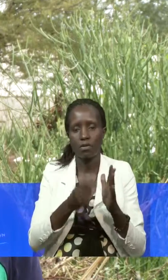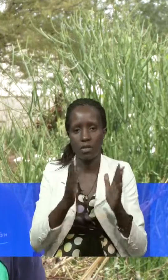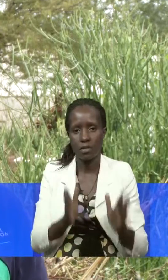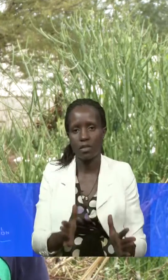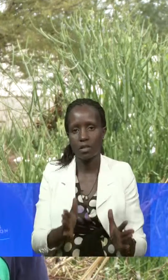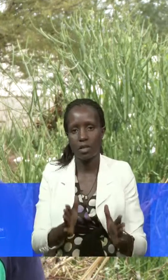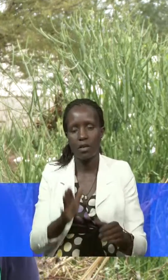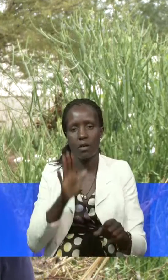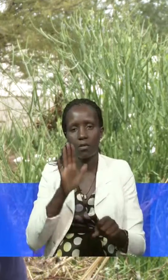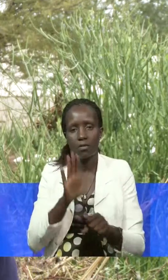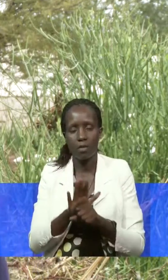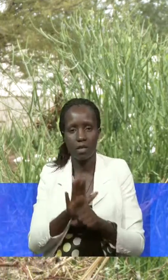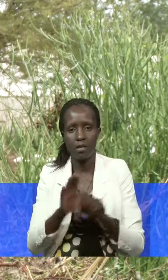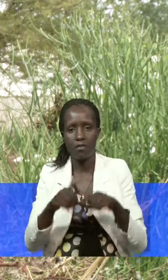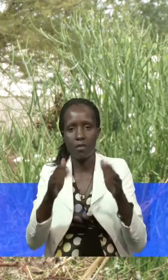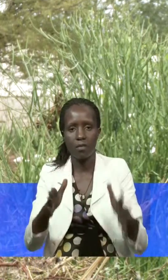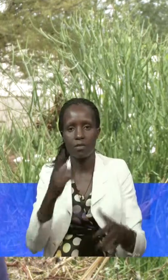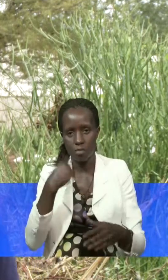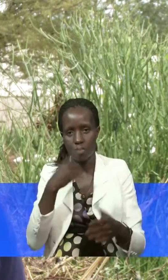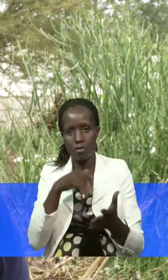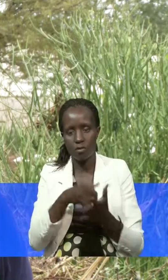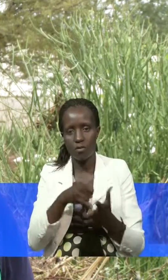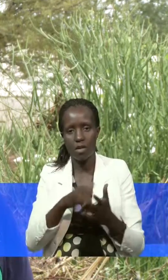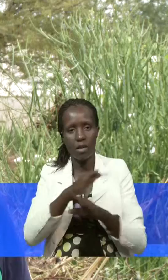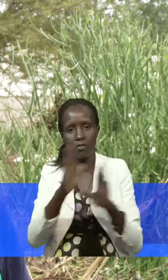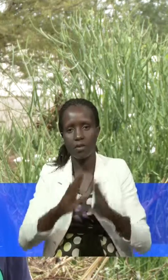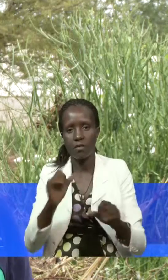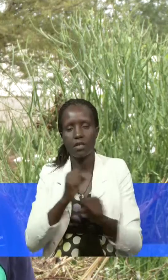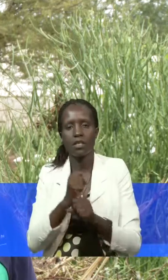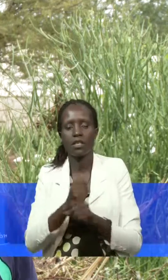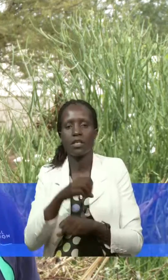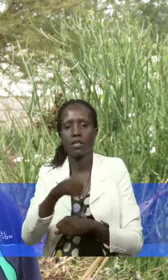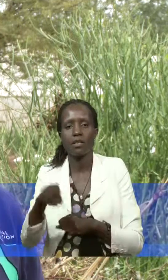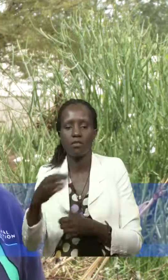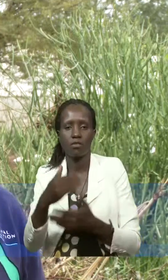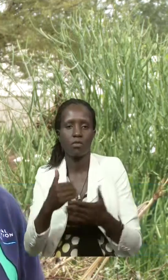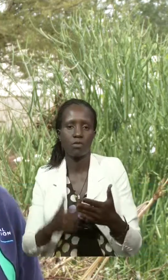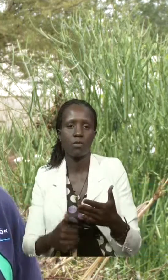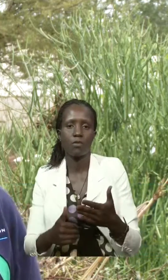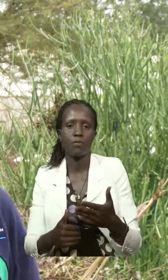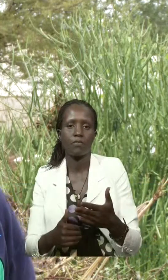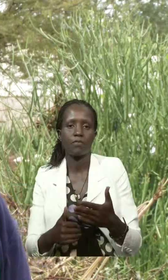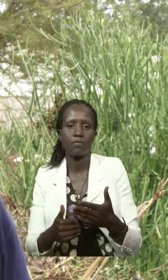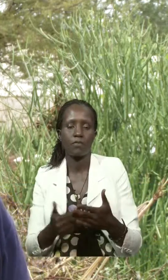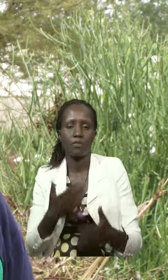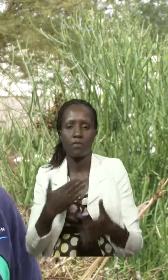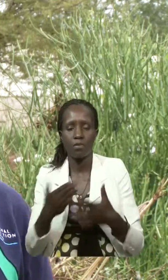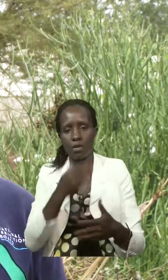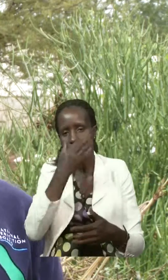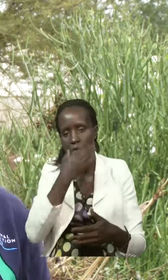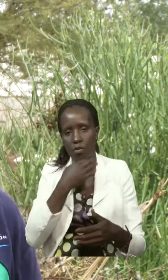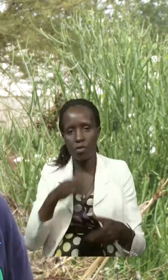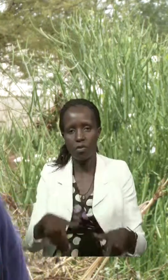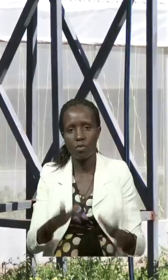contractor. Most of the farmers who we are involving have never done irrigation before. So let alone the traditional irrigation where